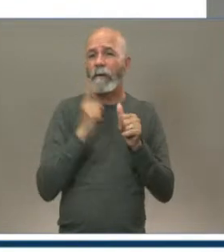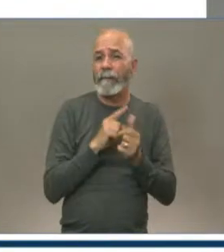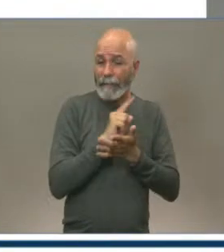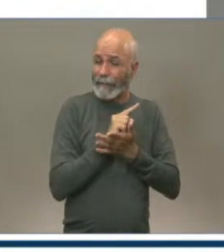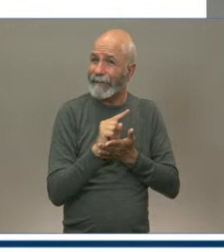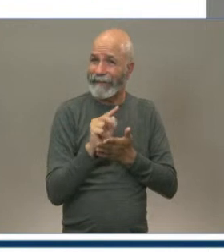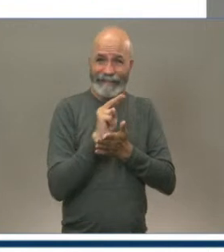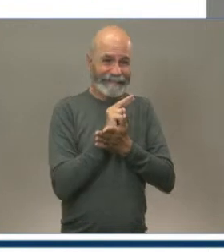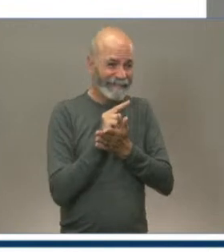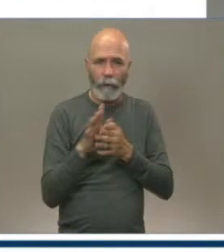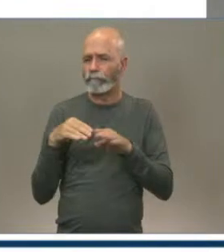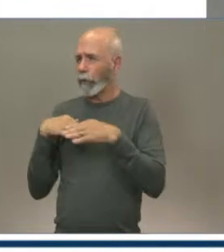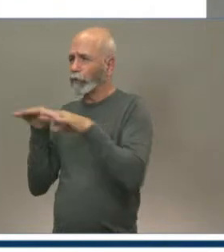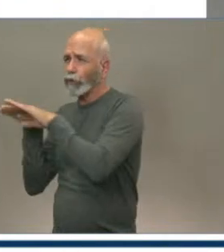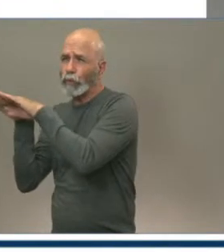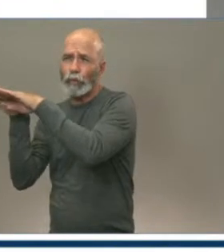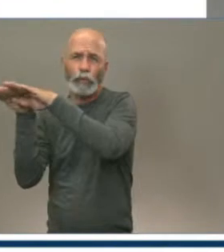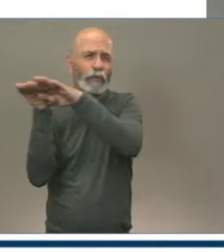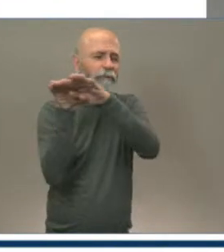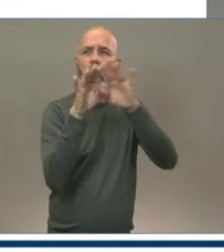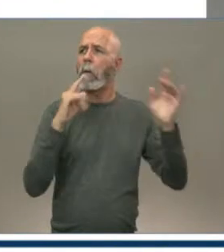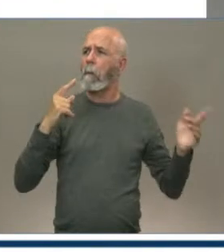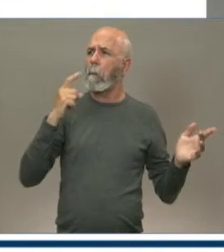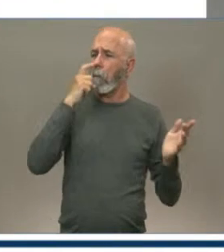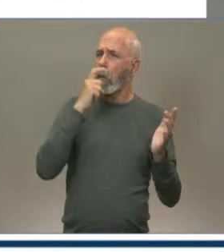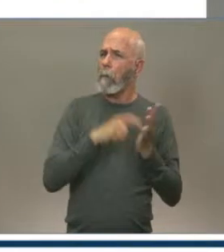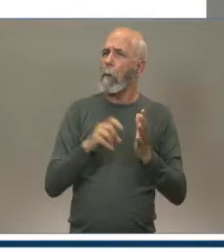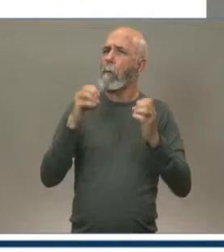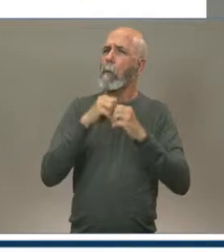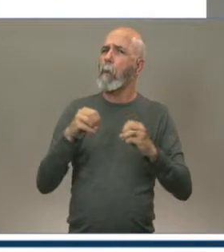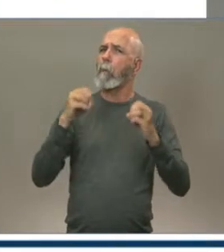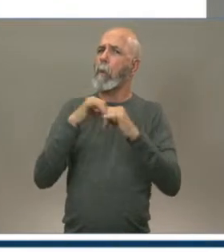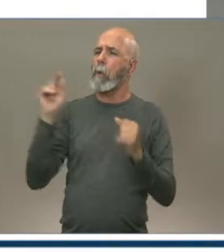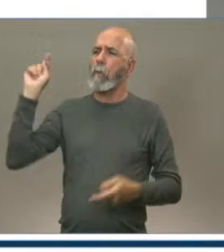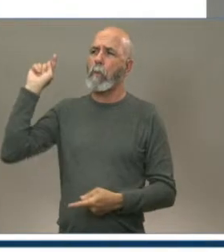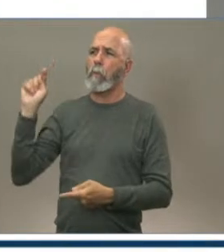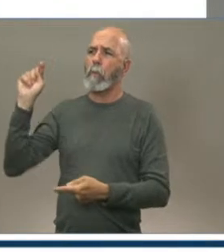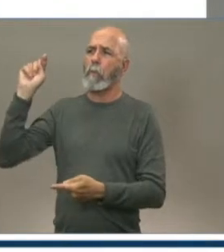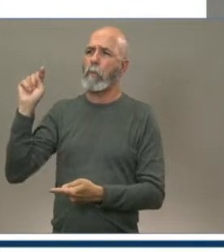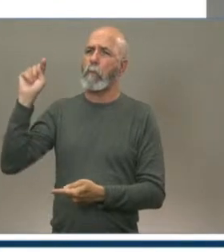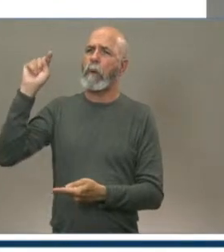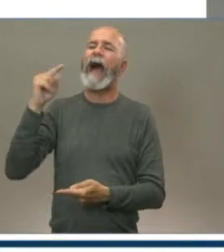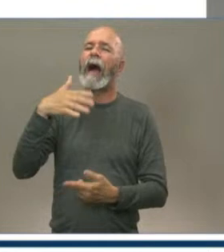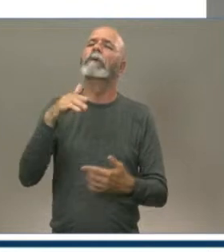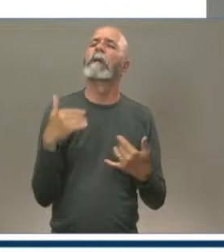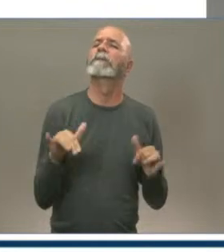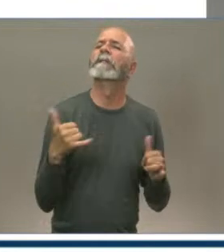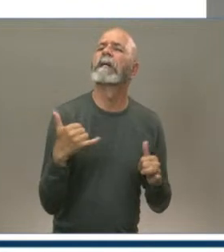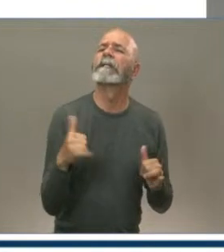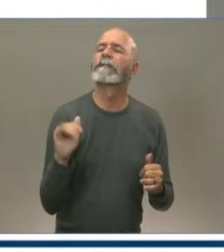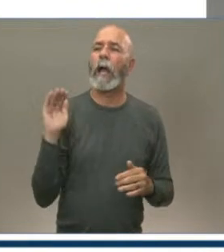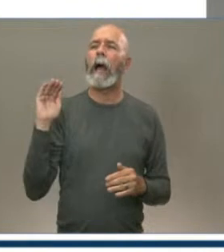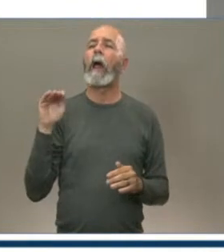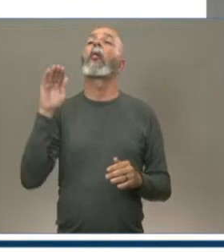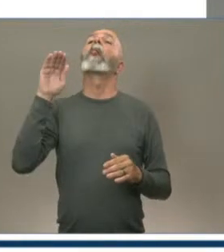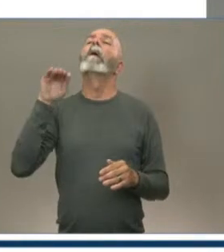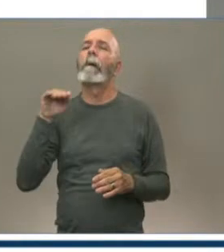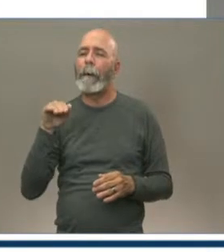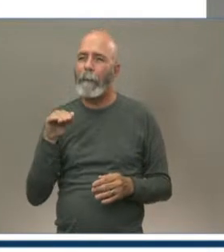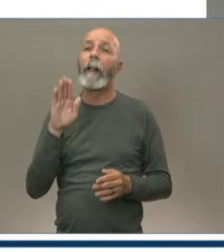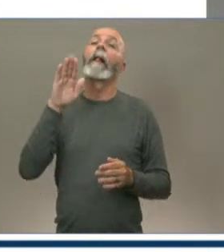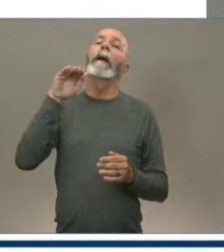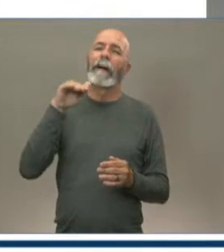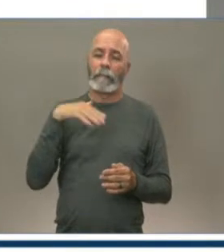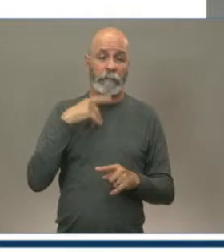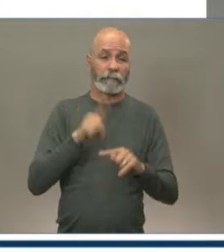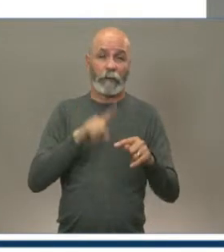We fully expect that we're going to see that downward trend continue. There will be some fluctuations, but I can't give you a 100% guarantee of exactly what